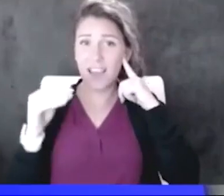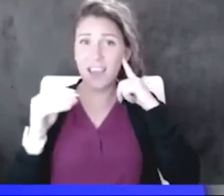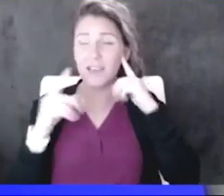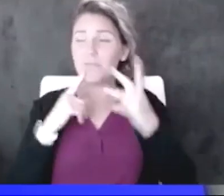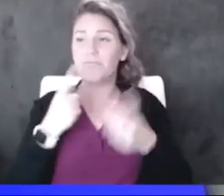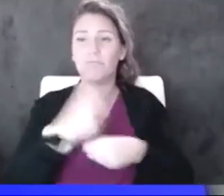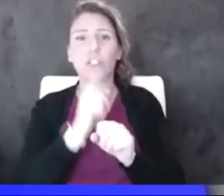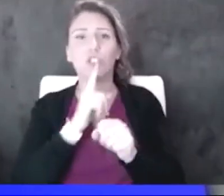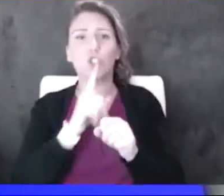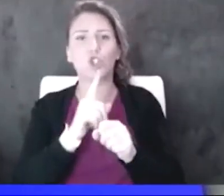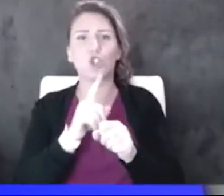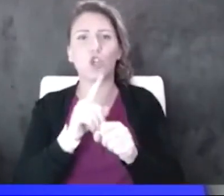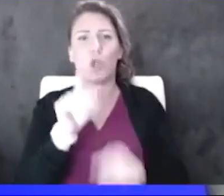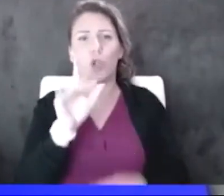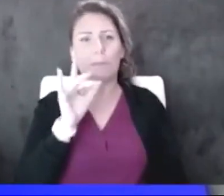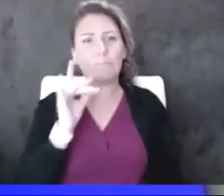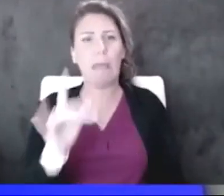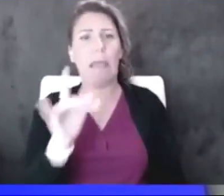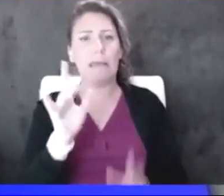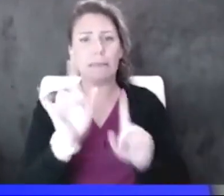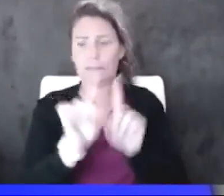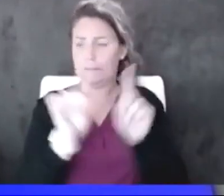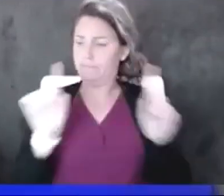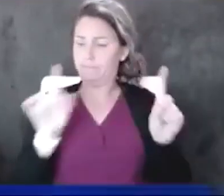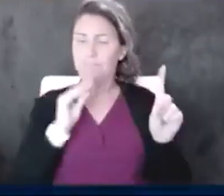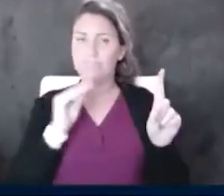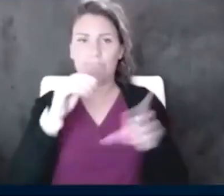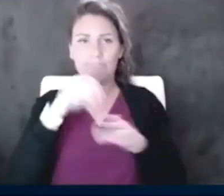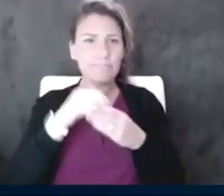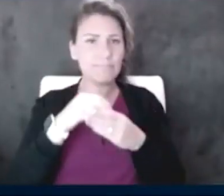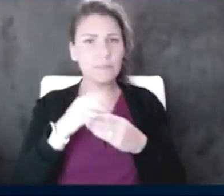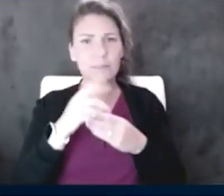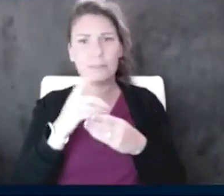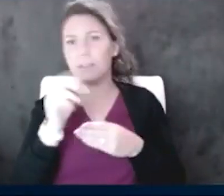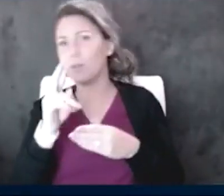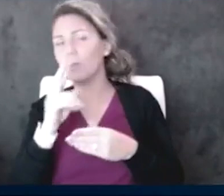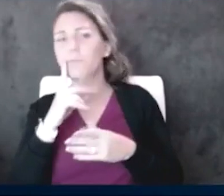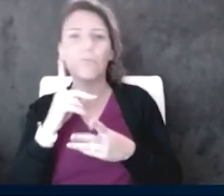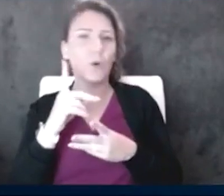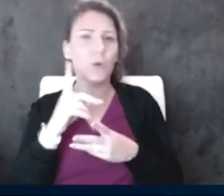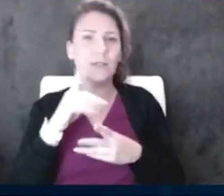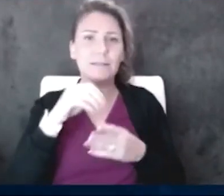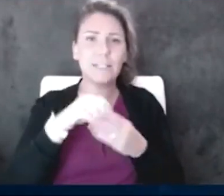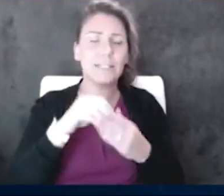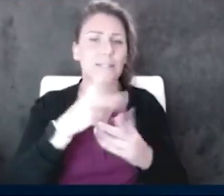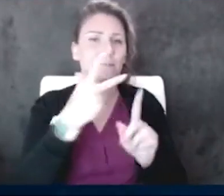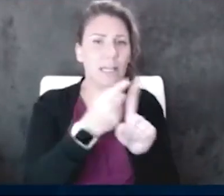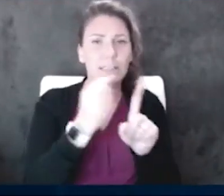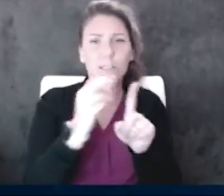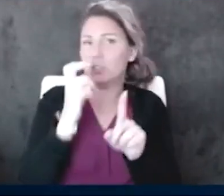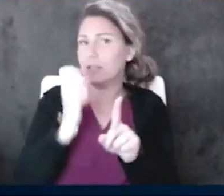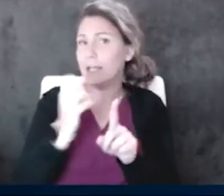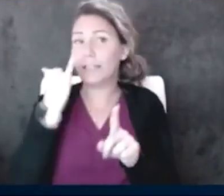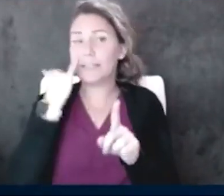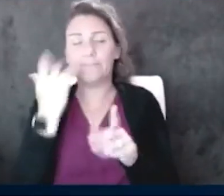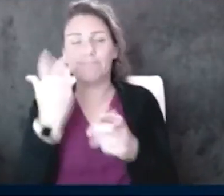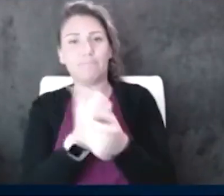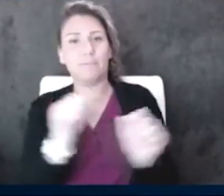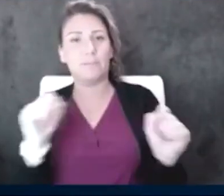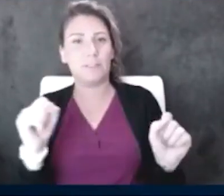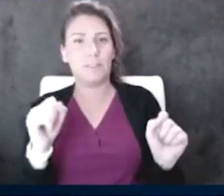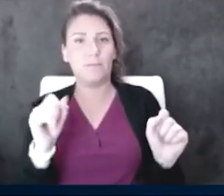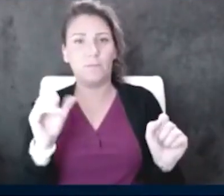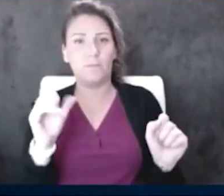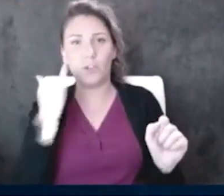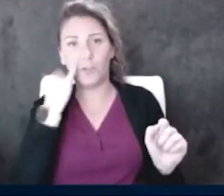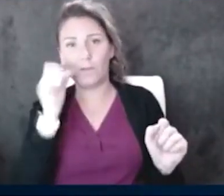And that's really in indoor settings, whether you're in a vaccinated setting or not. But obviously you're going to be safer if other folks within the indoor setting